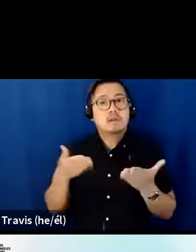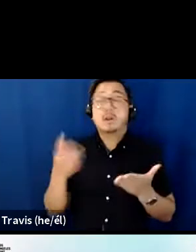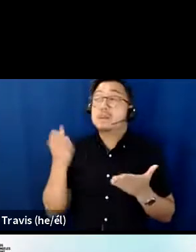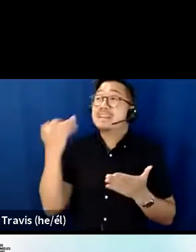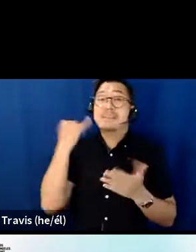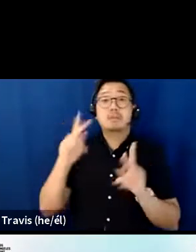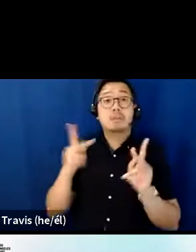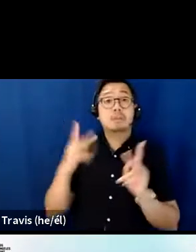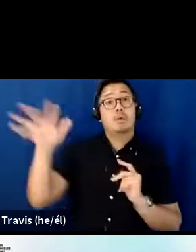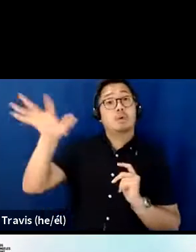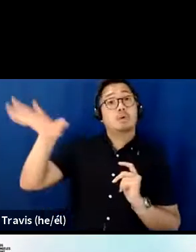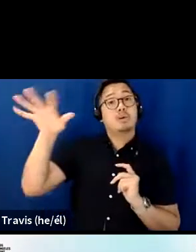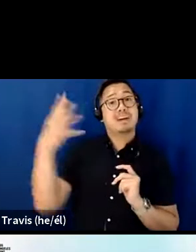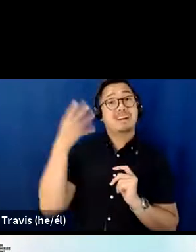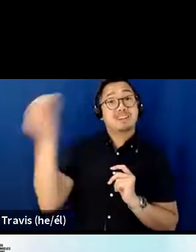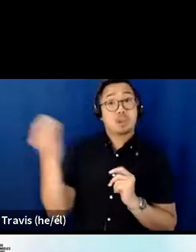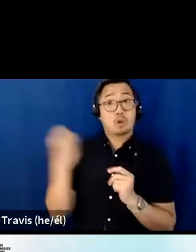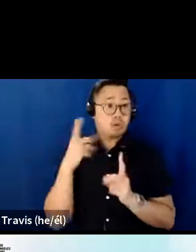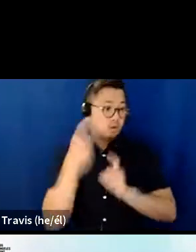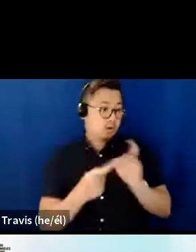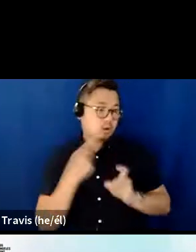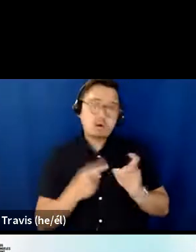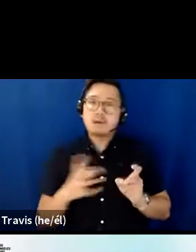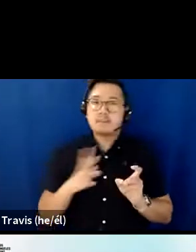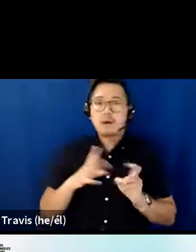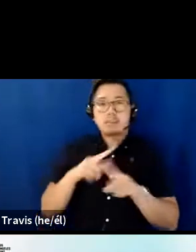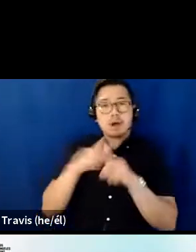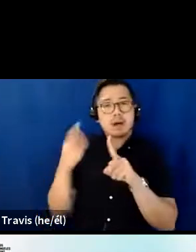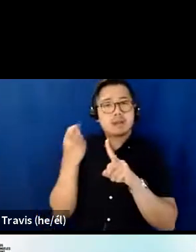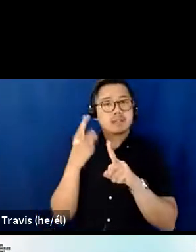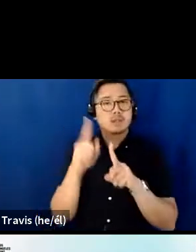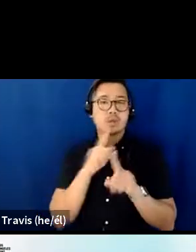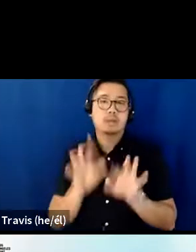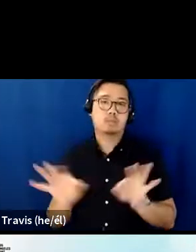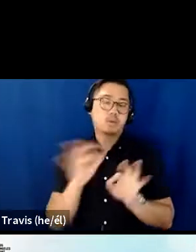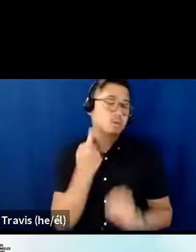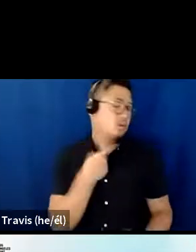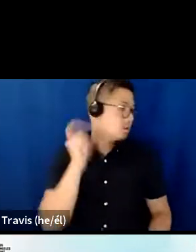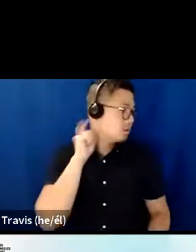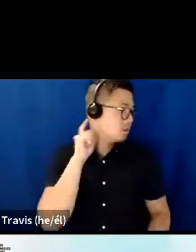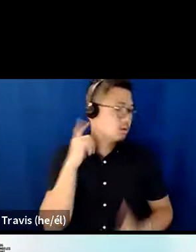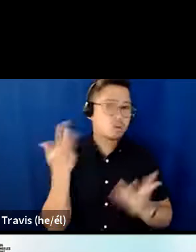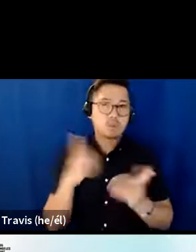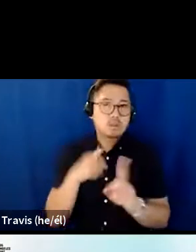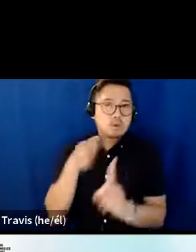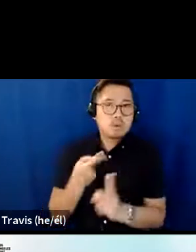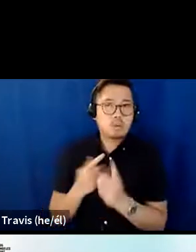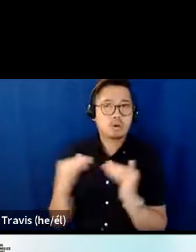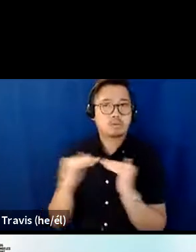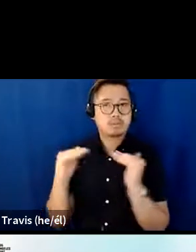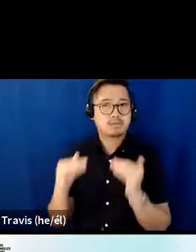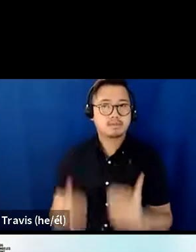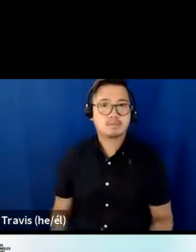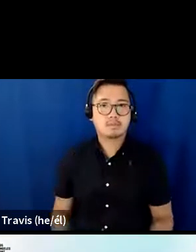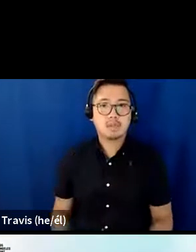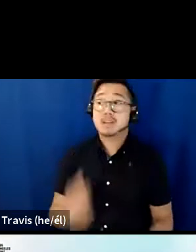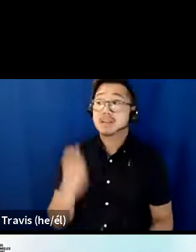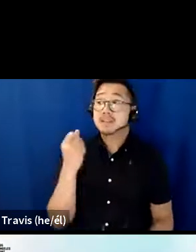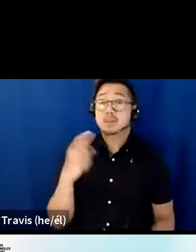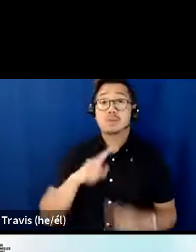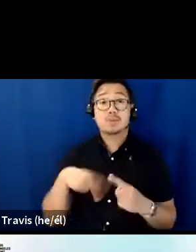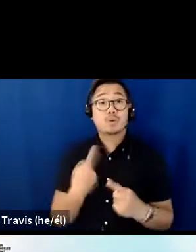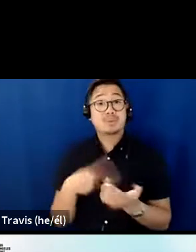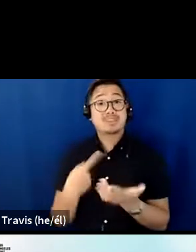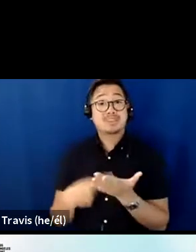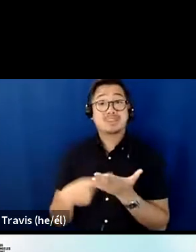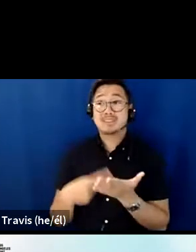to be consensual. So conversations and clarity on language that we use, lowering our language and stuff like that, you know,